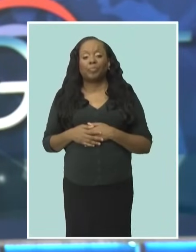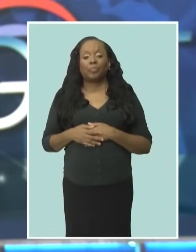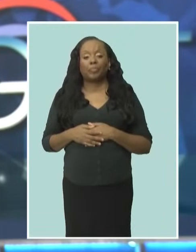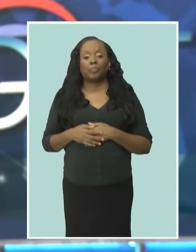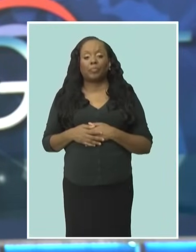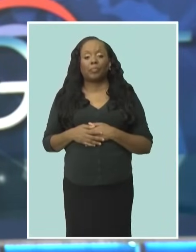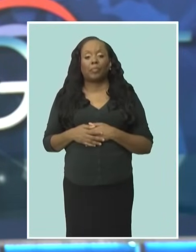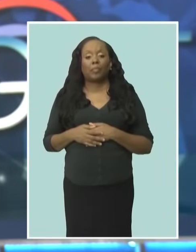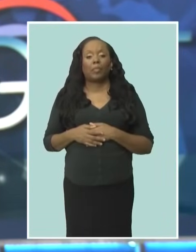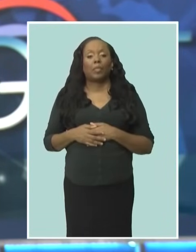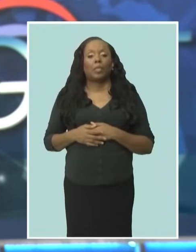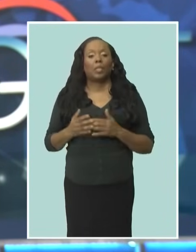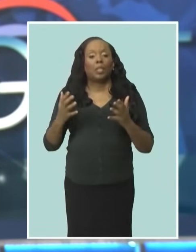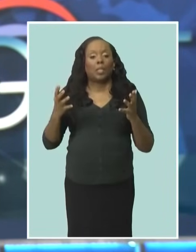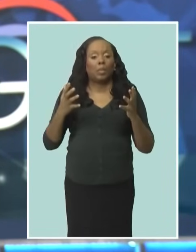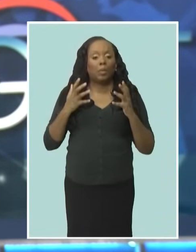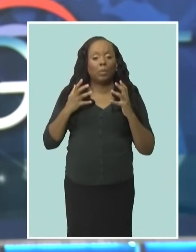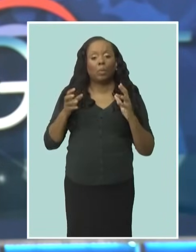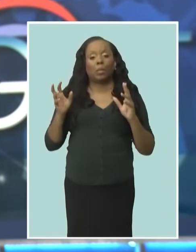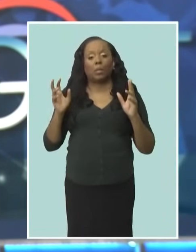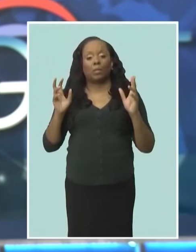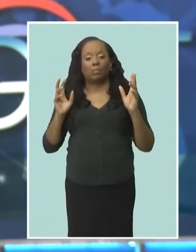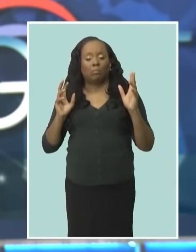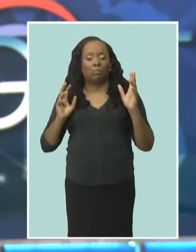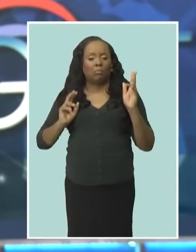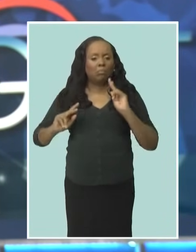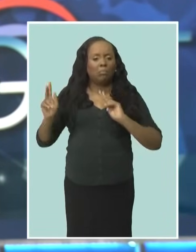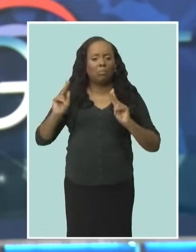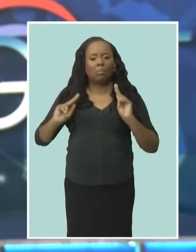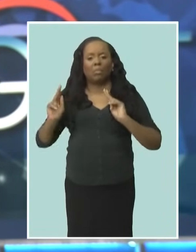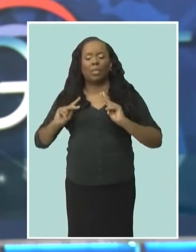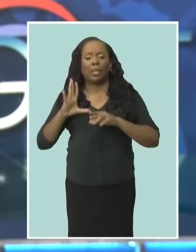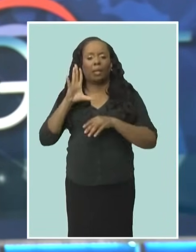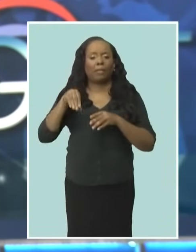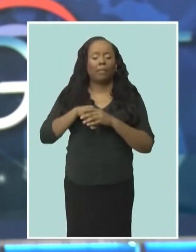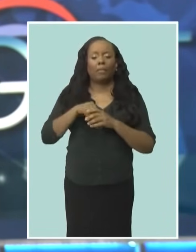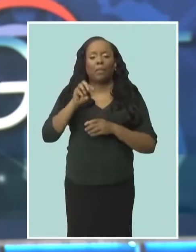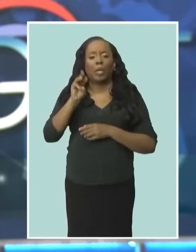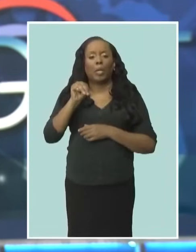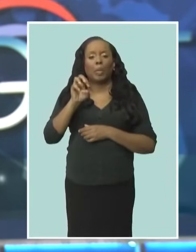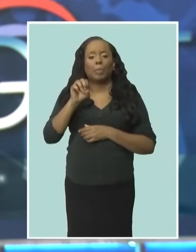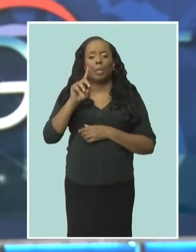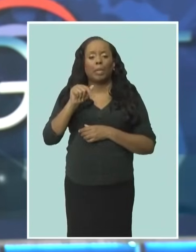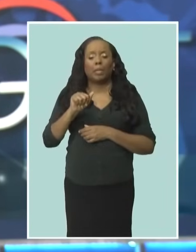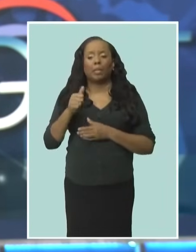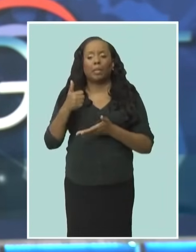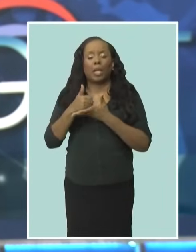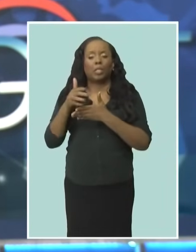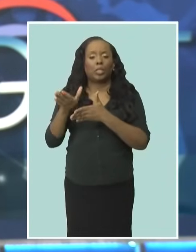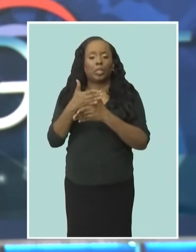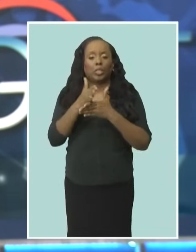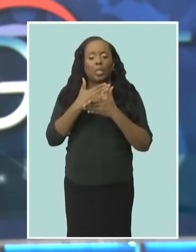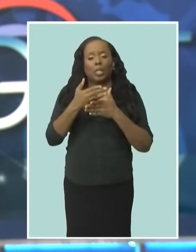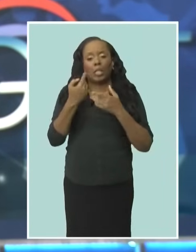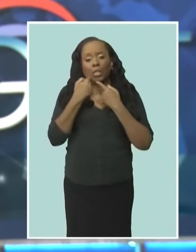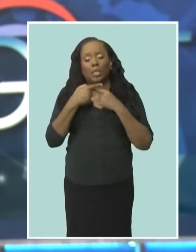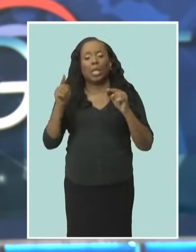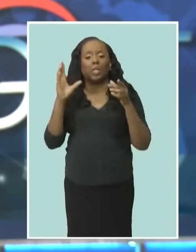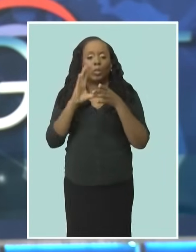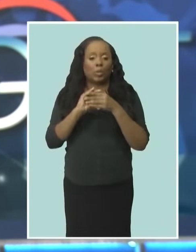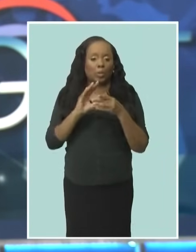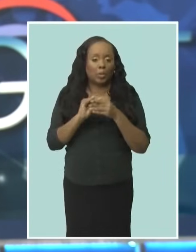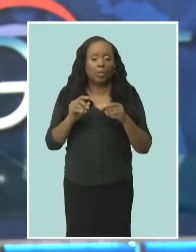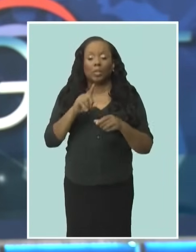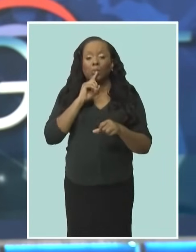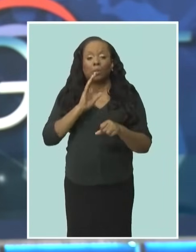to media partners to capture and tell all Carifesta 15 related stories that will help to market all aspects of the festival. And